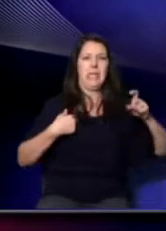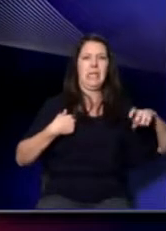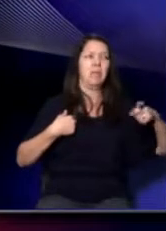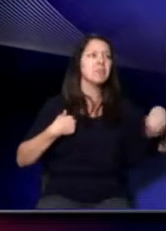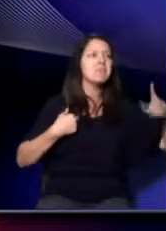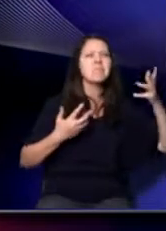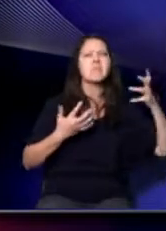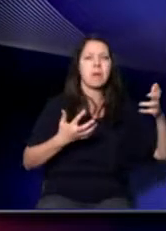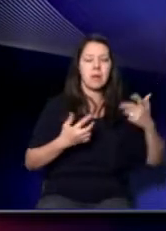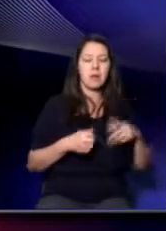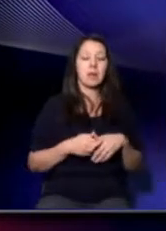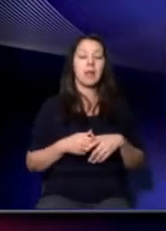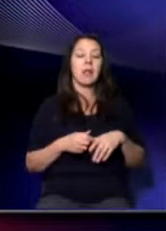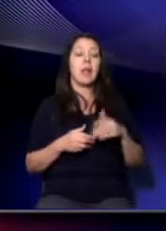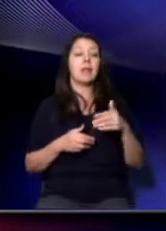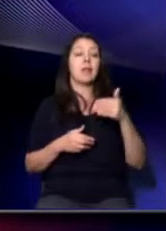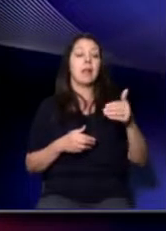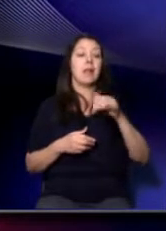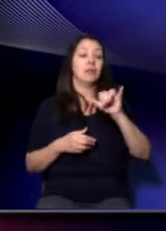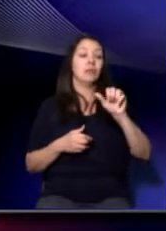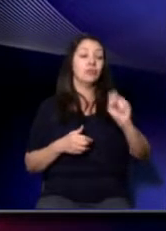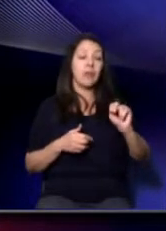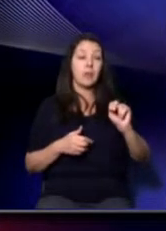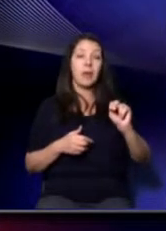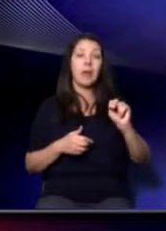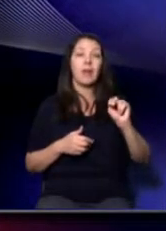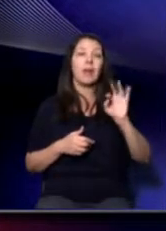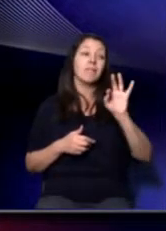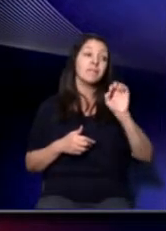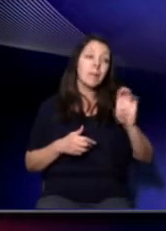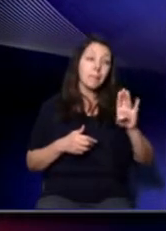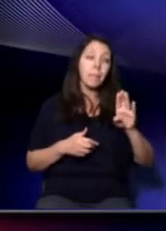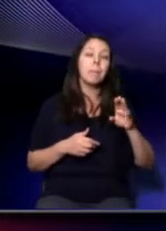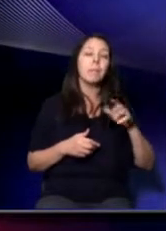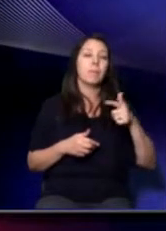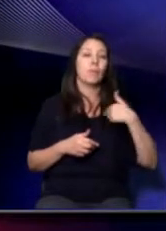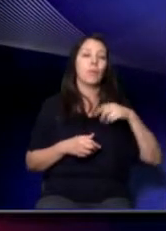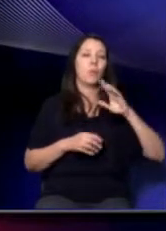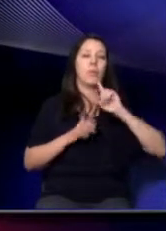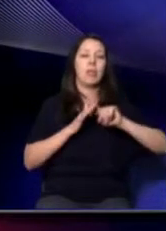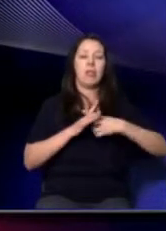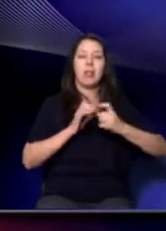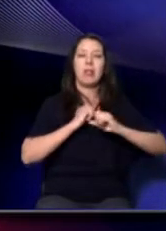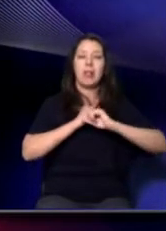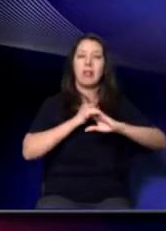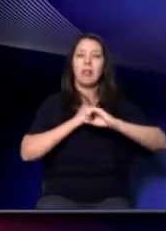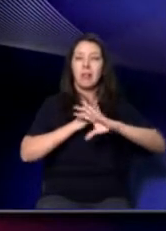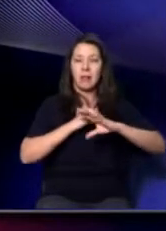Then in January, February, we will be posting the positions. So we're moving very